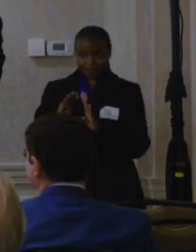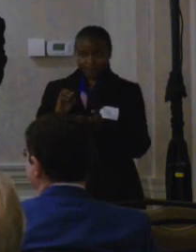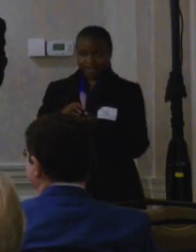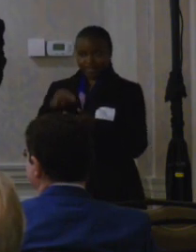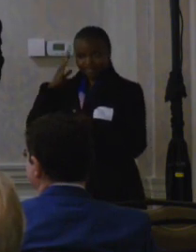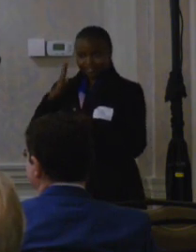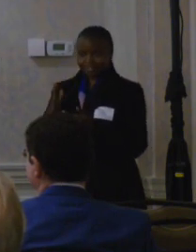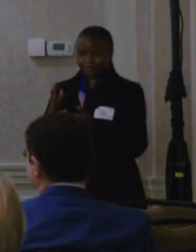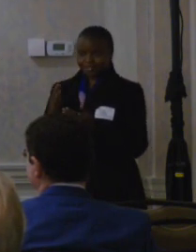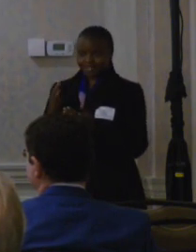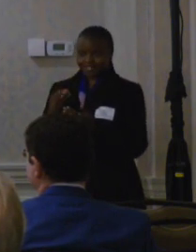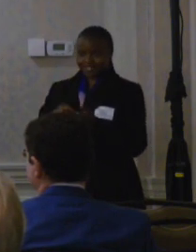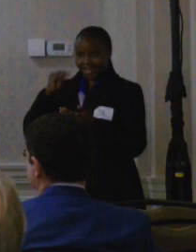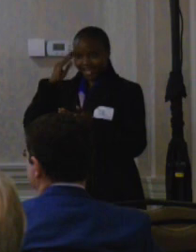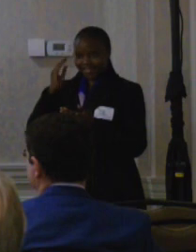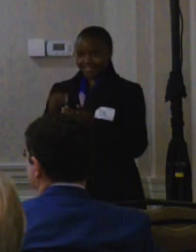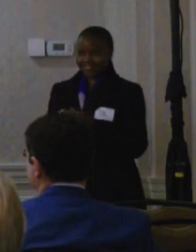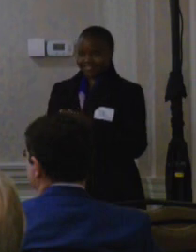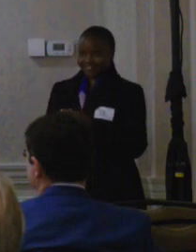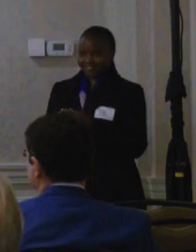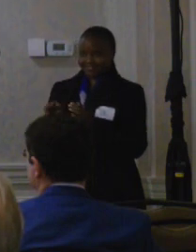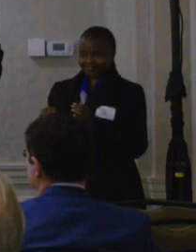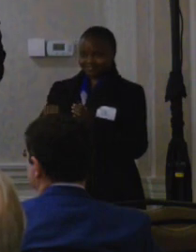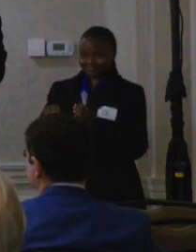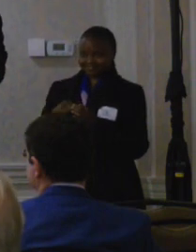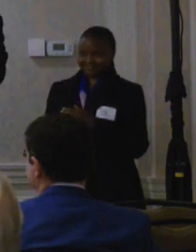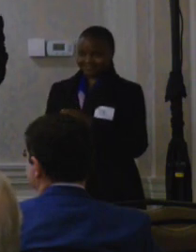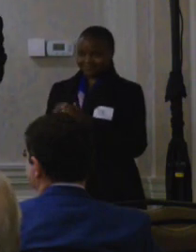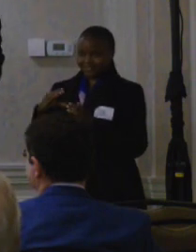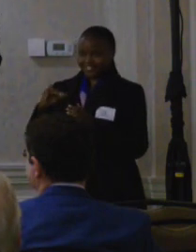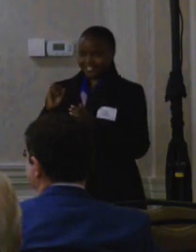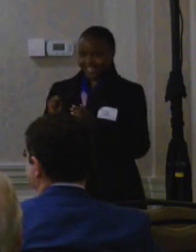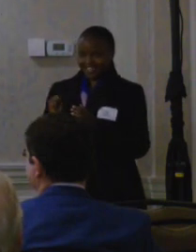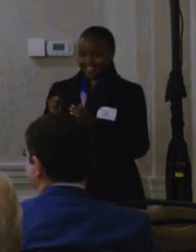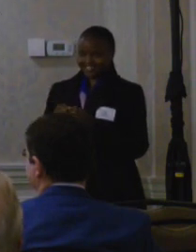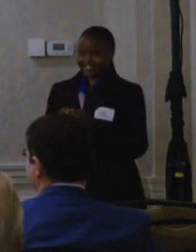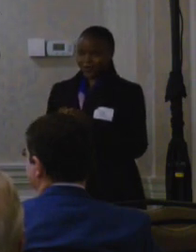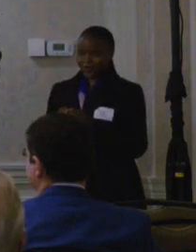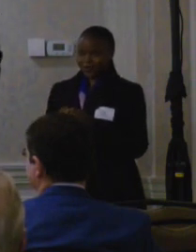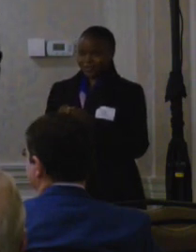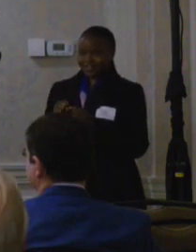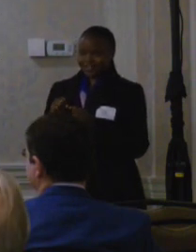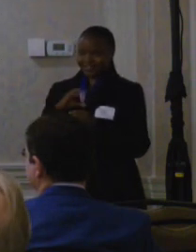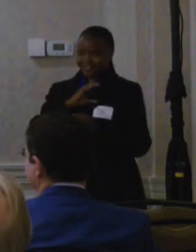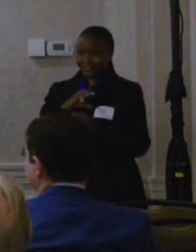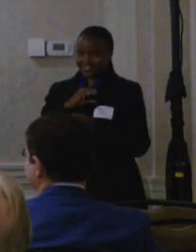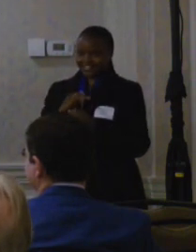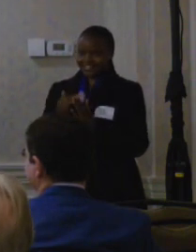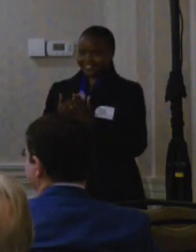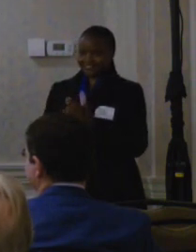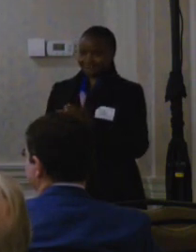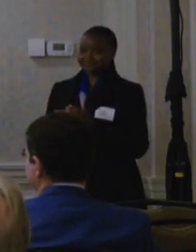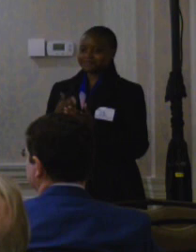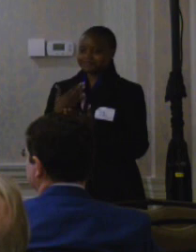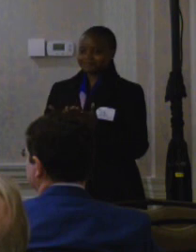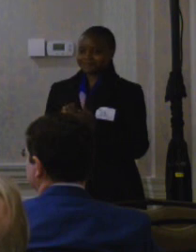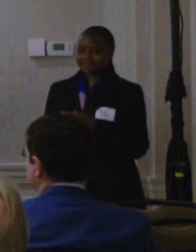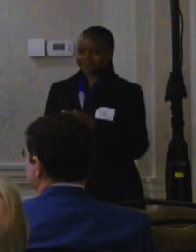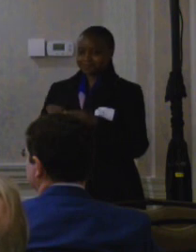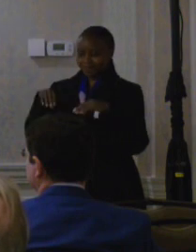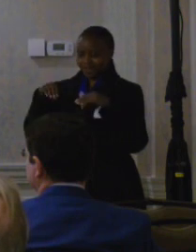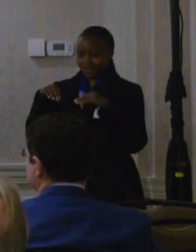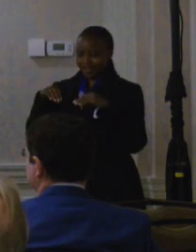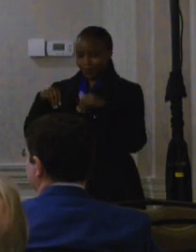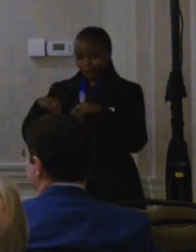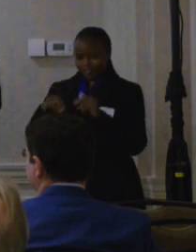you can see we have, a lot of studies coming out of CIES on characterizing programs qualitatively, but also quite a few on quantifying the